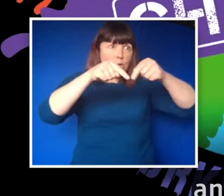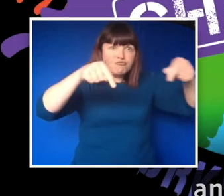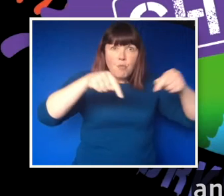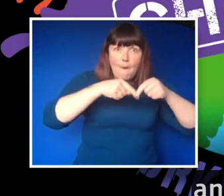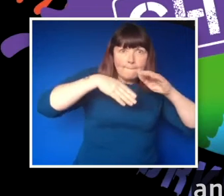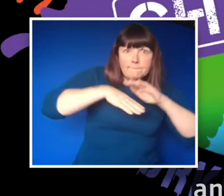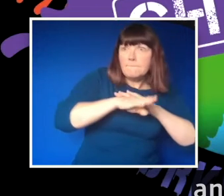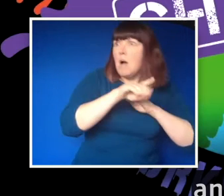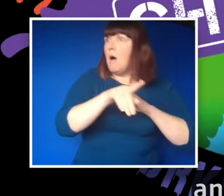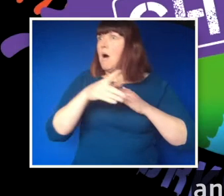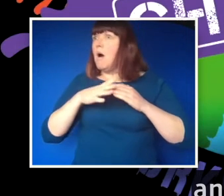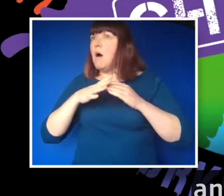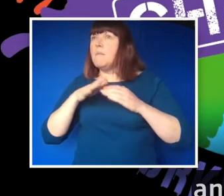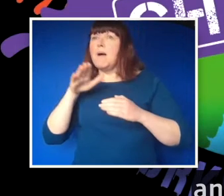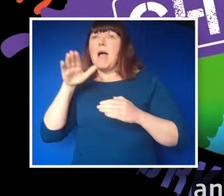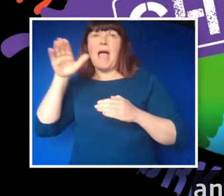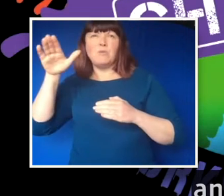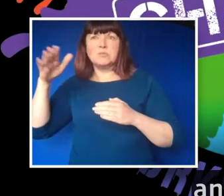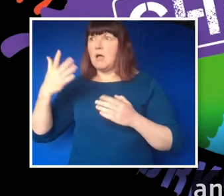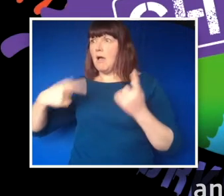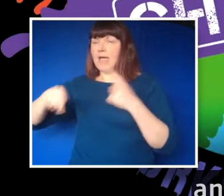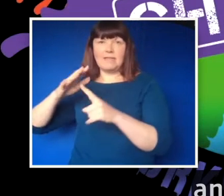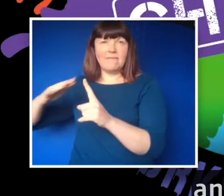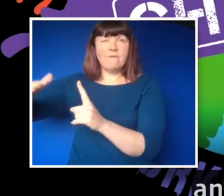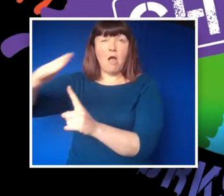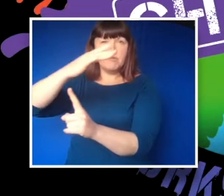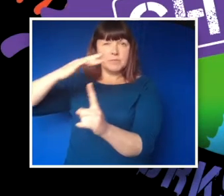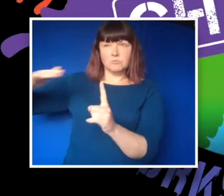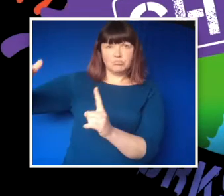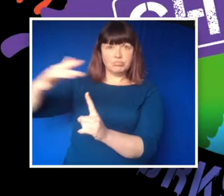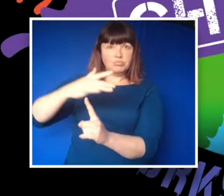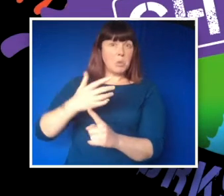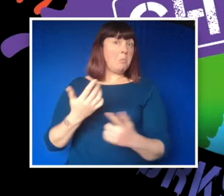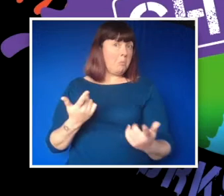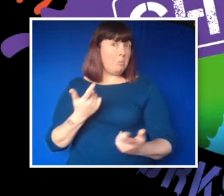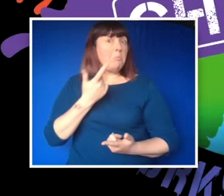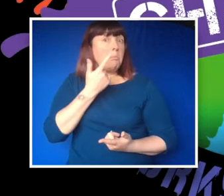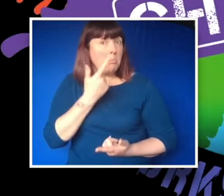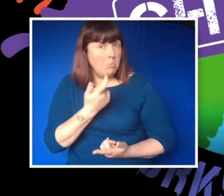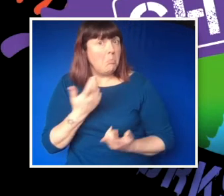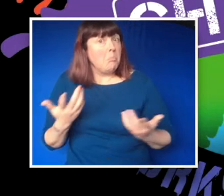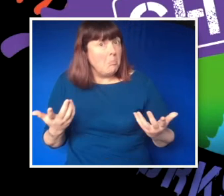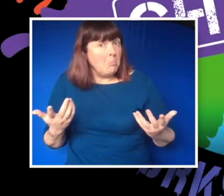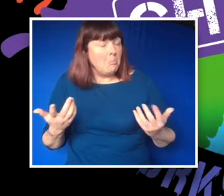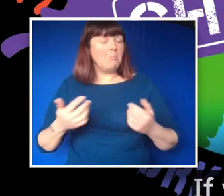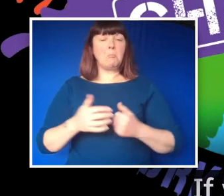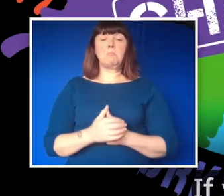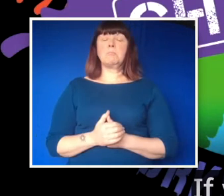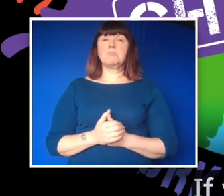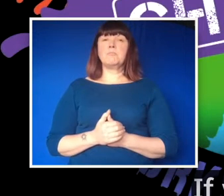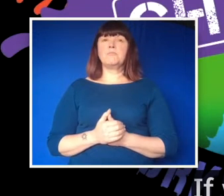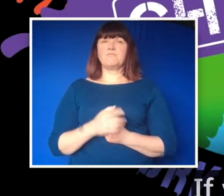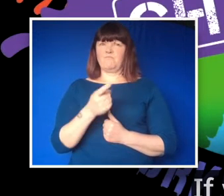layout and what you would have outside, what environment it's going to be in. That's quite a good starting point for most people.